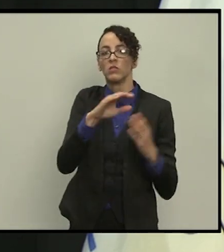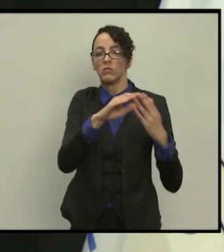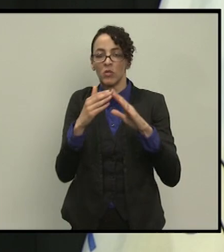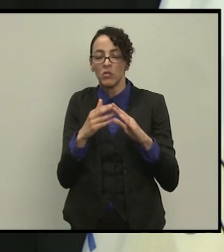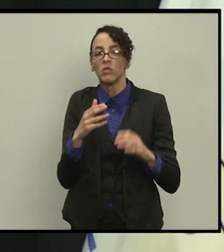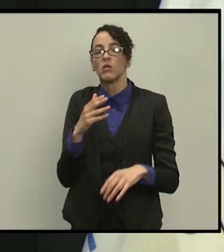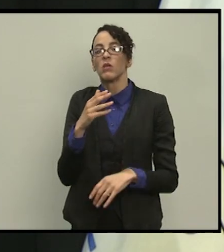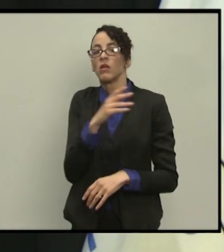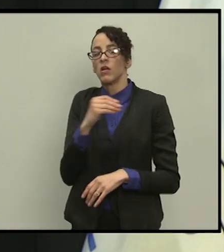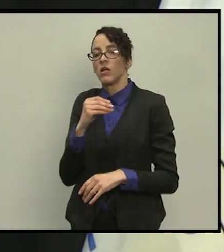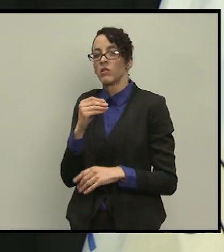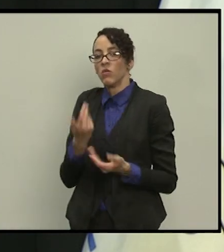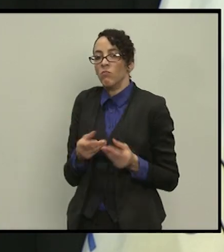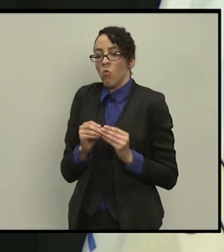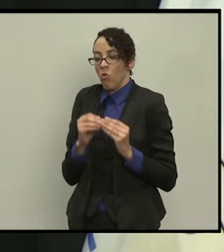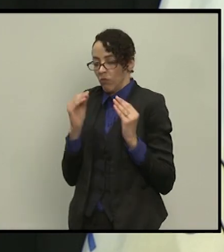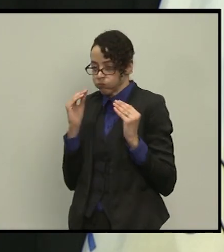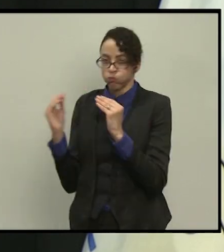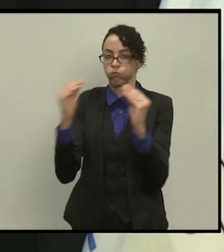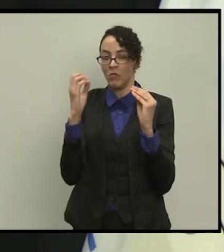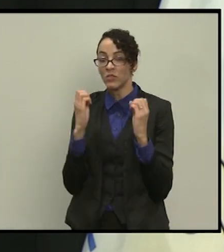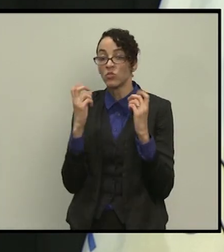also doing some work around geography.